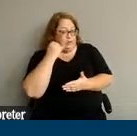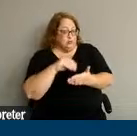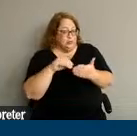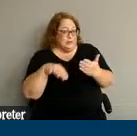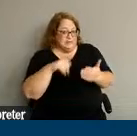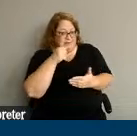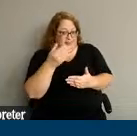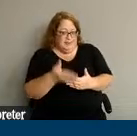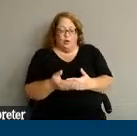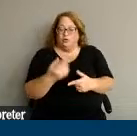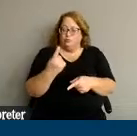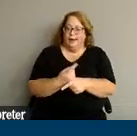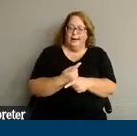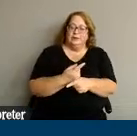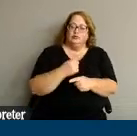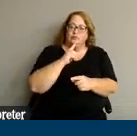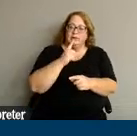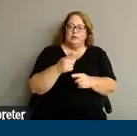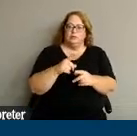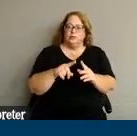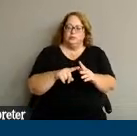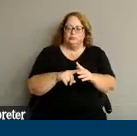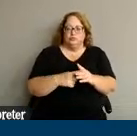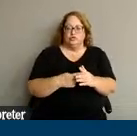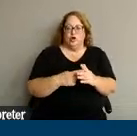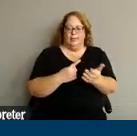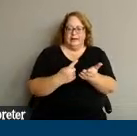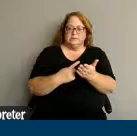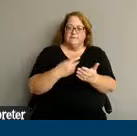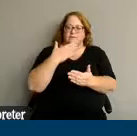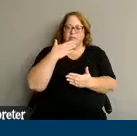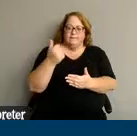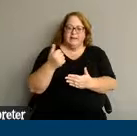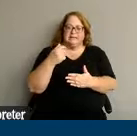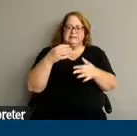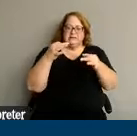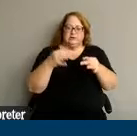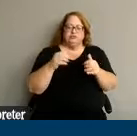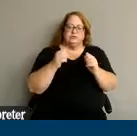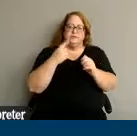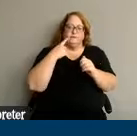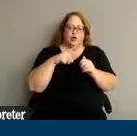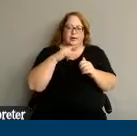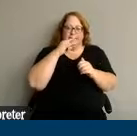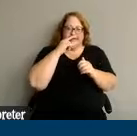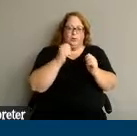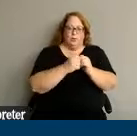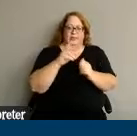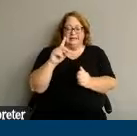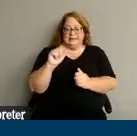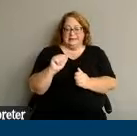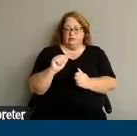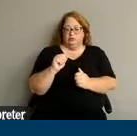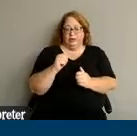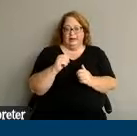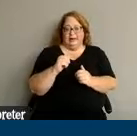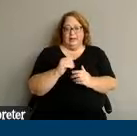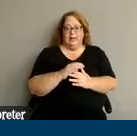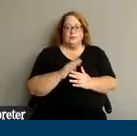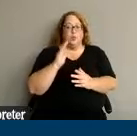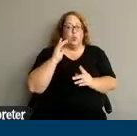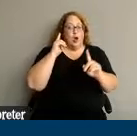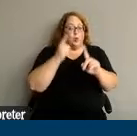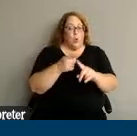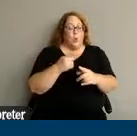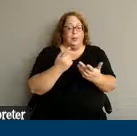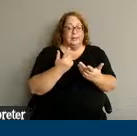that dialogue to make the best decisions for a child with a disability. And how do we bridge that gap between, because our